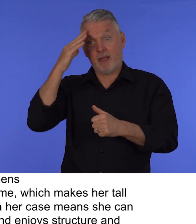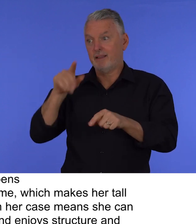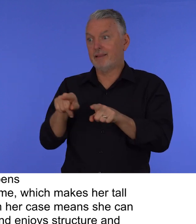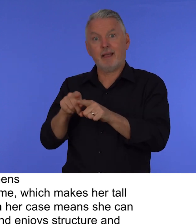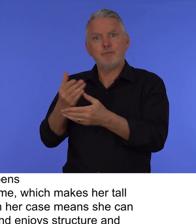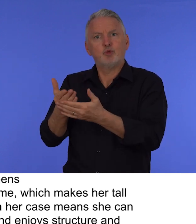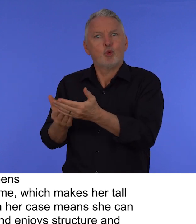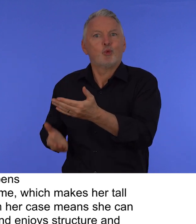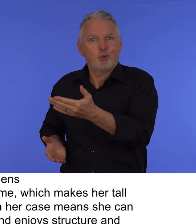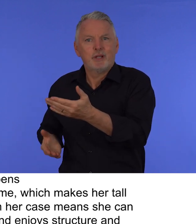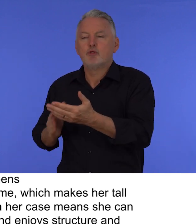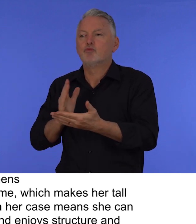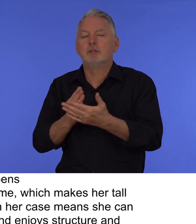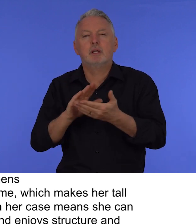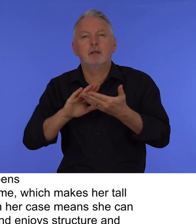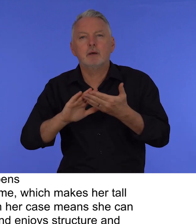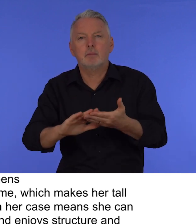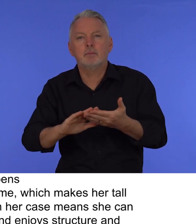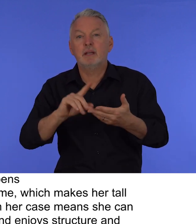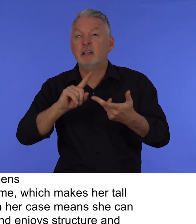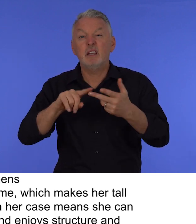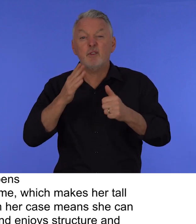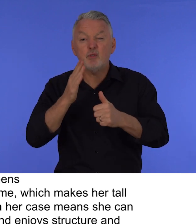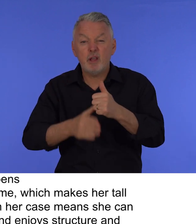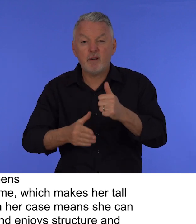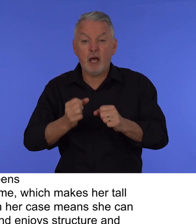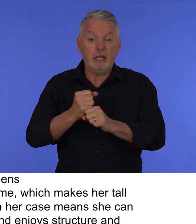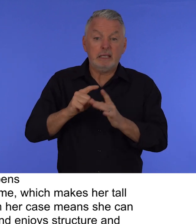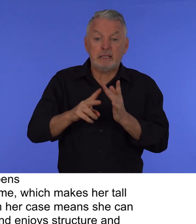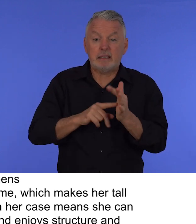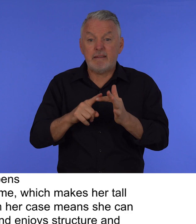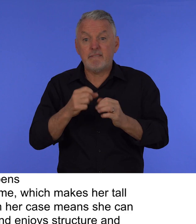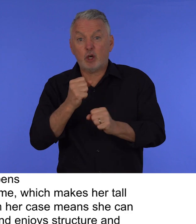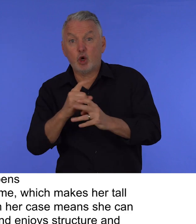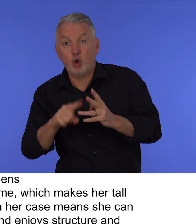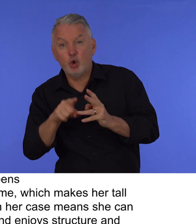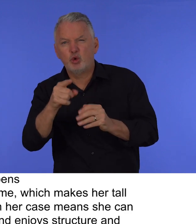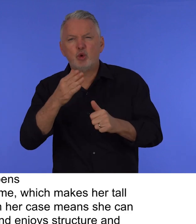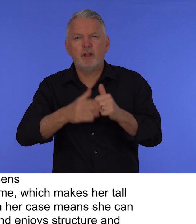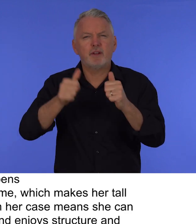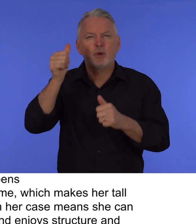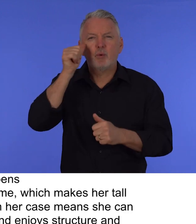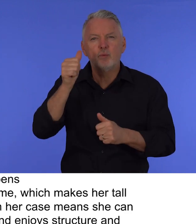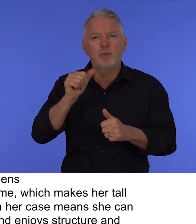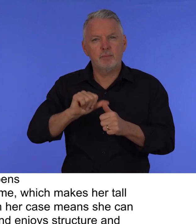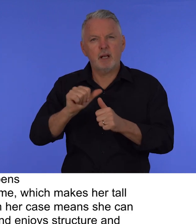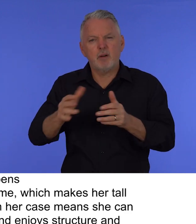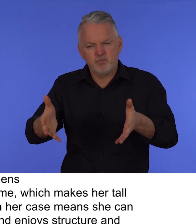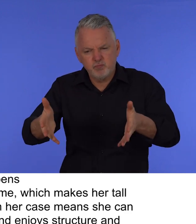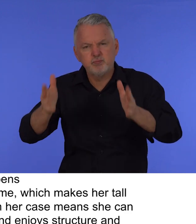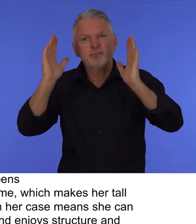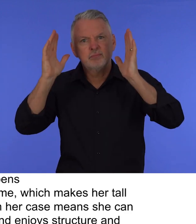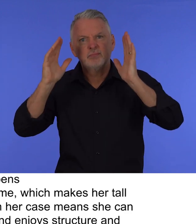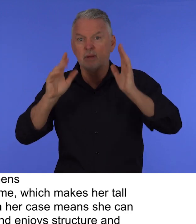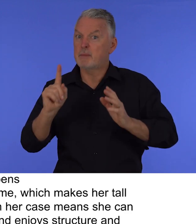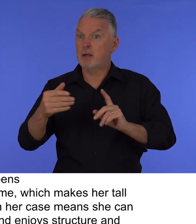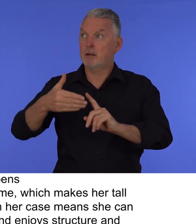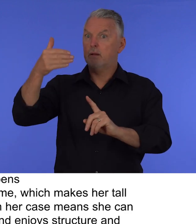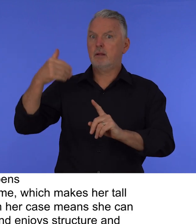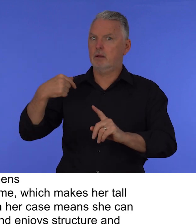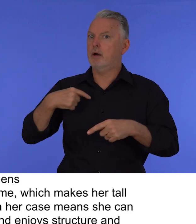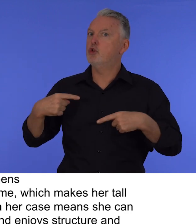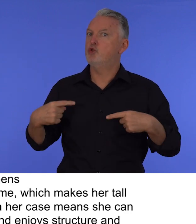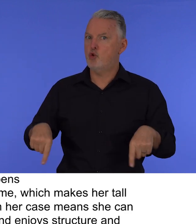give these things a go, as Aubrey's mum mentioned. That really helps. If you don't give it a go, you never really know. And I